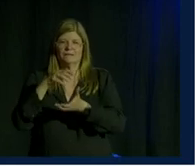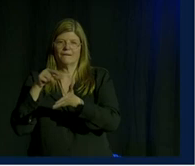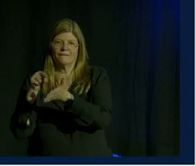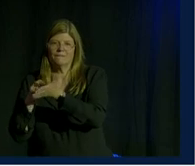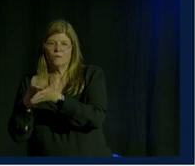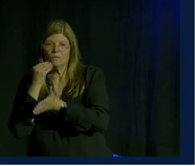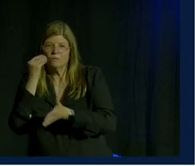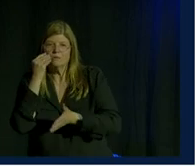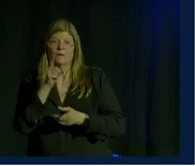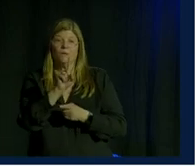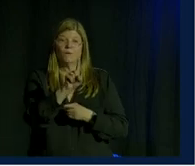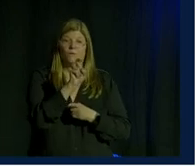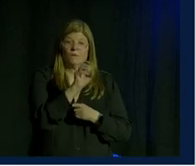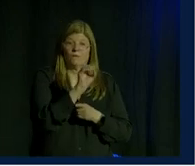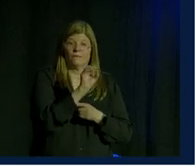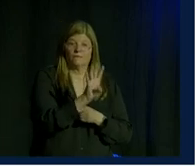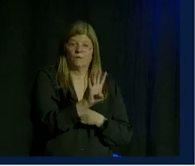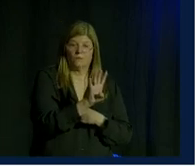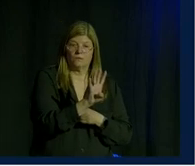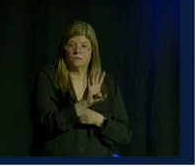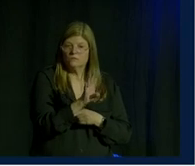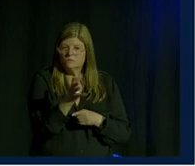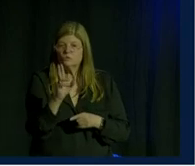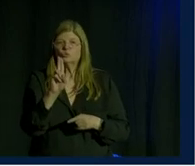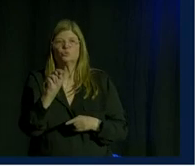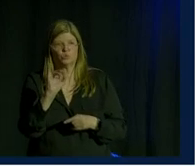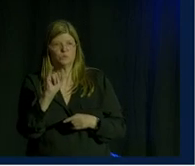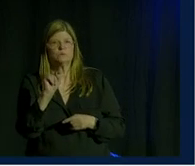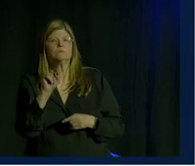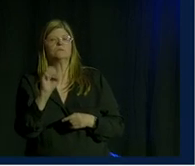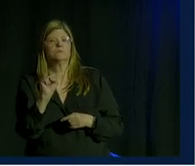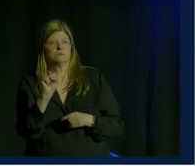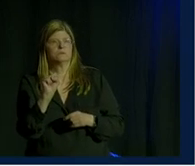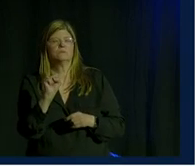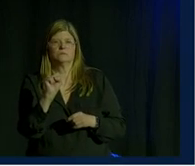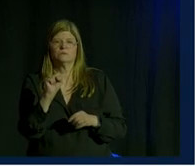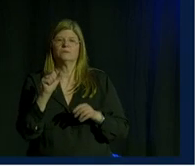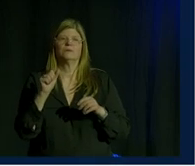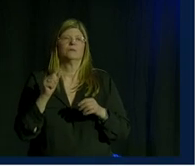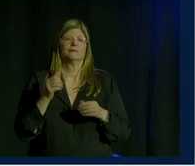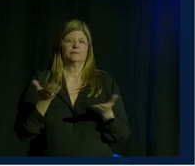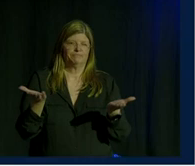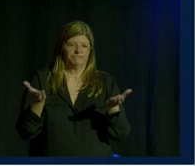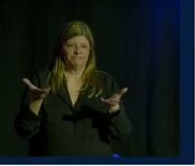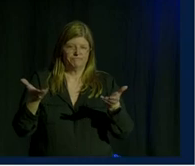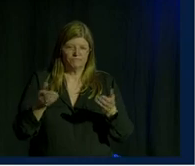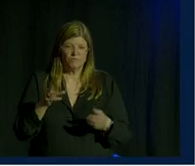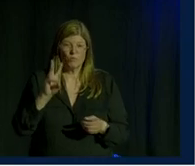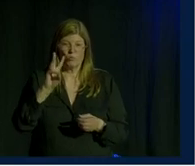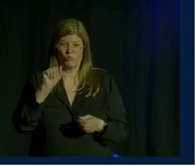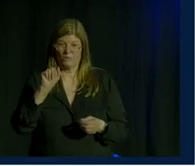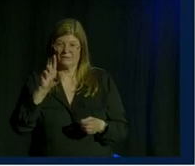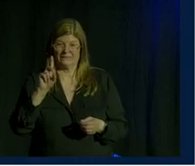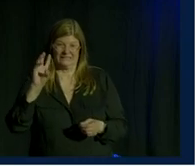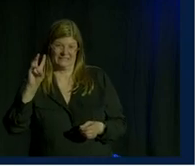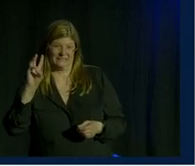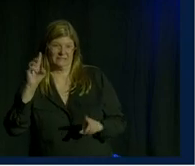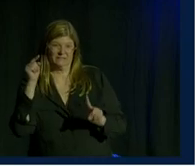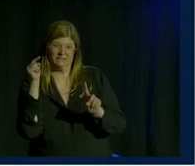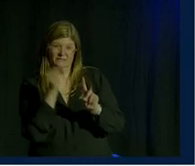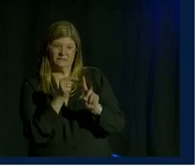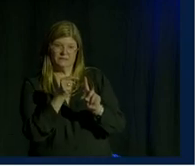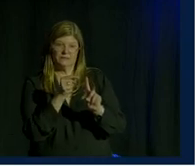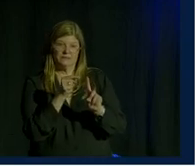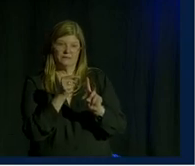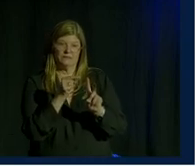covering over 100,000 square feet. In Ward 6 at 809 Kennedy Street Northwest, a new